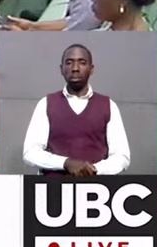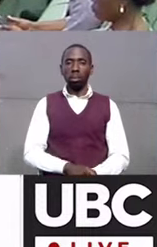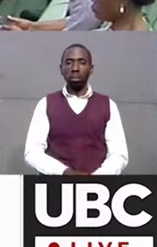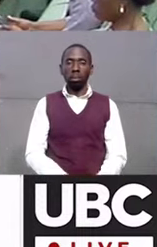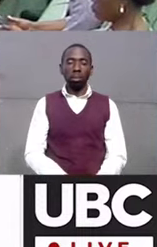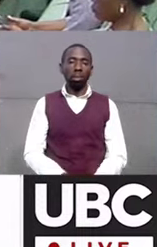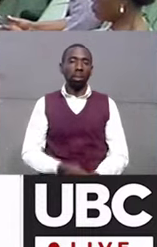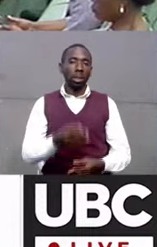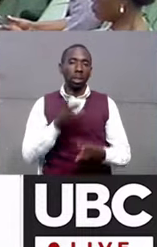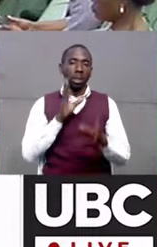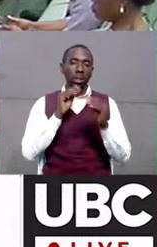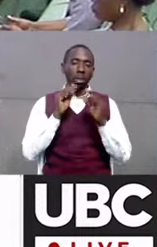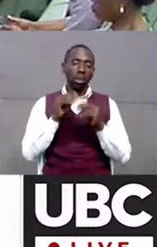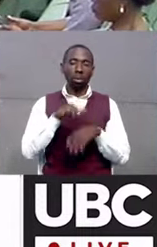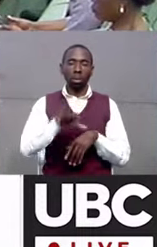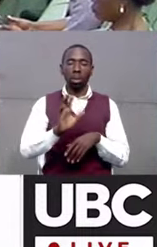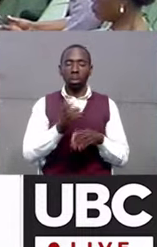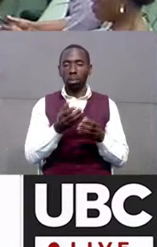Speak to your motion.